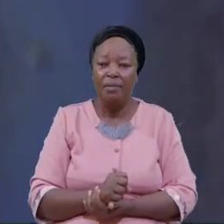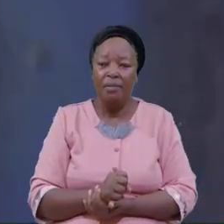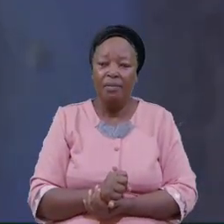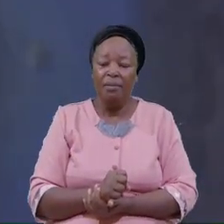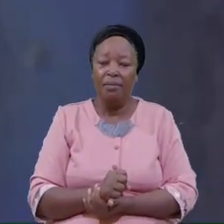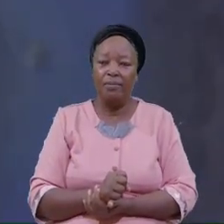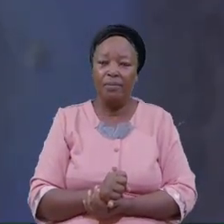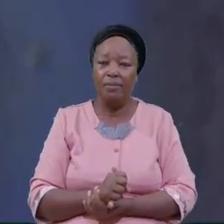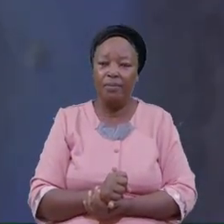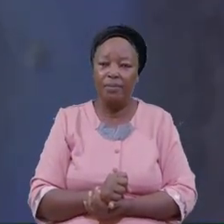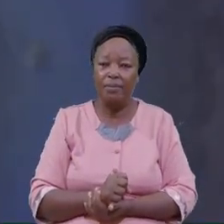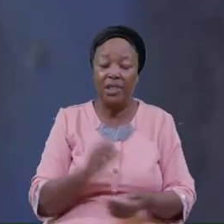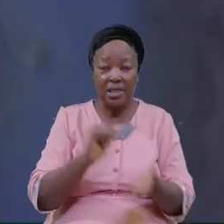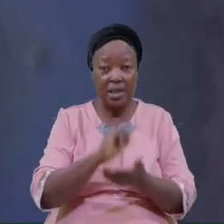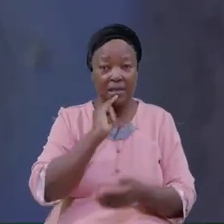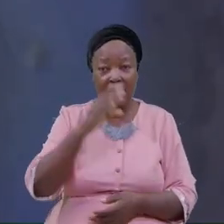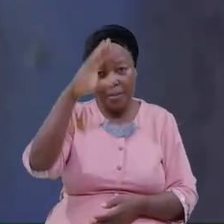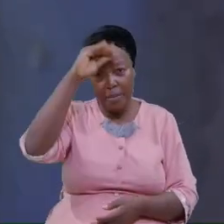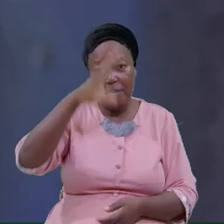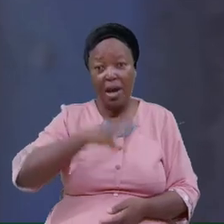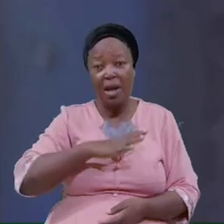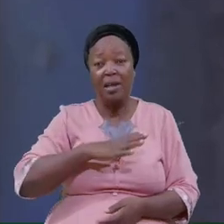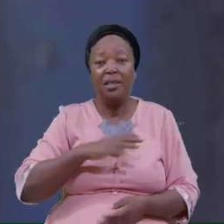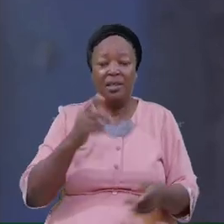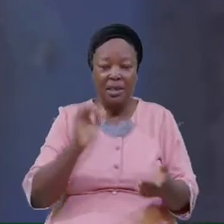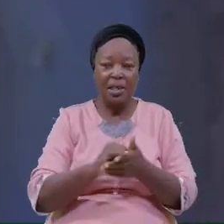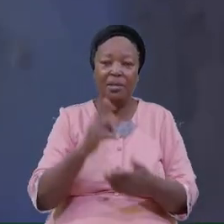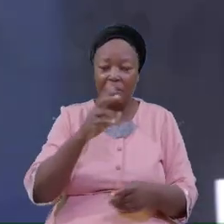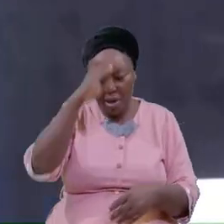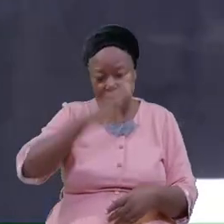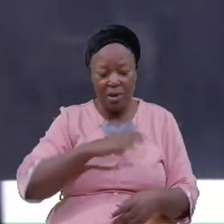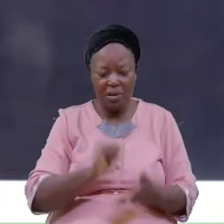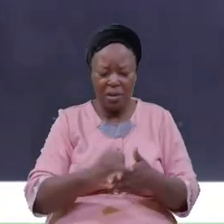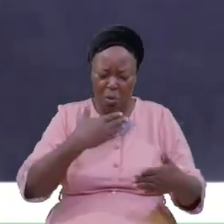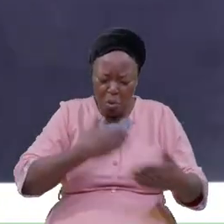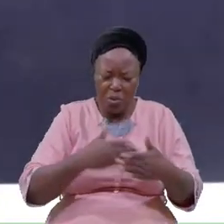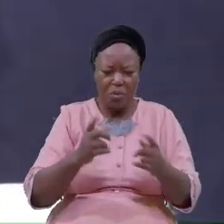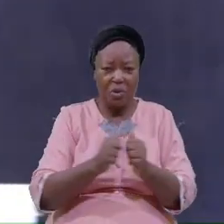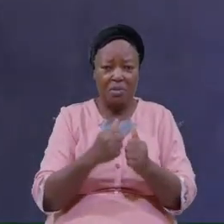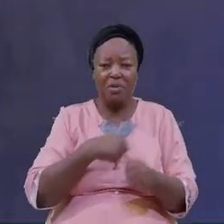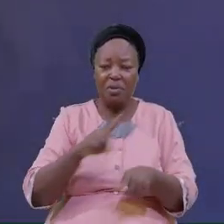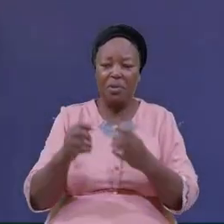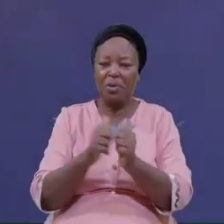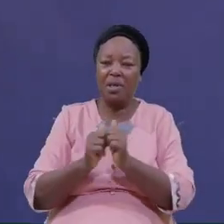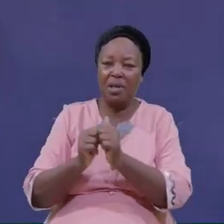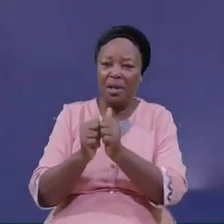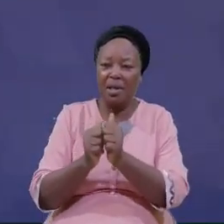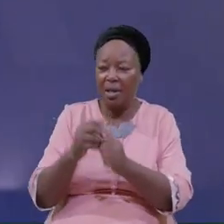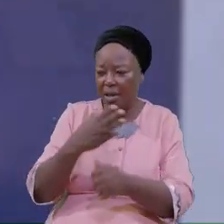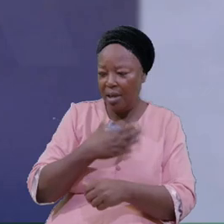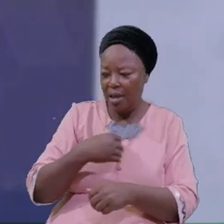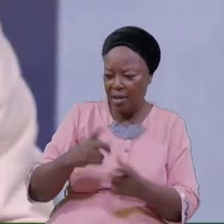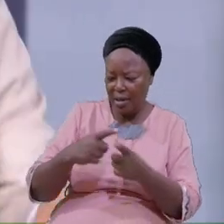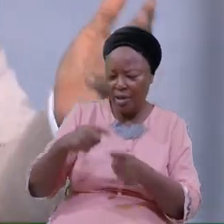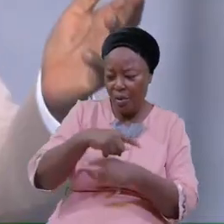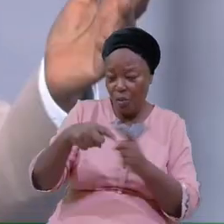la bonne nouvelle de l'évangile. We're very close, we're going together. Et il y a un homme très proche de moi et on allait ensemble. And when I